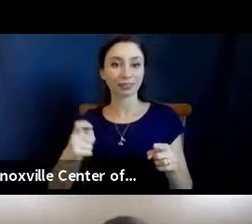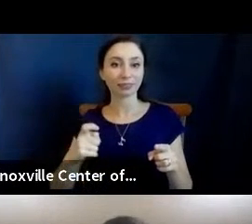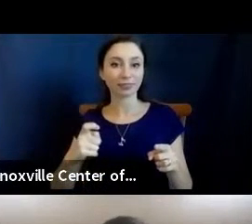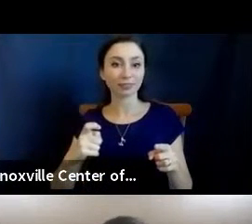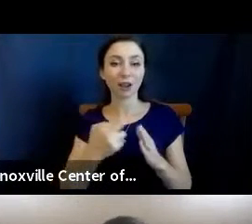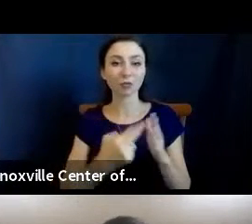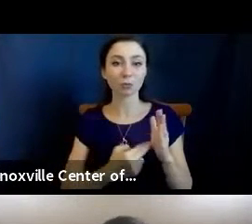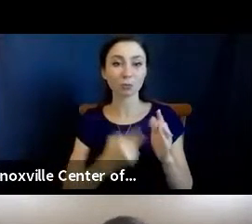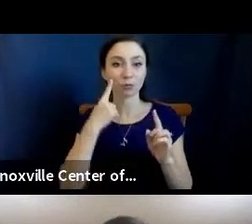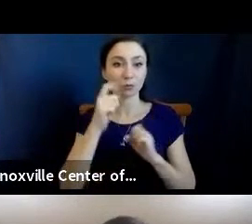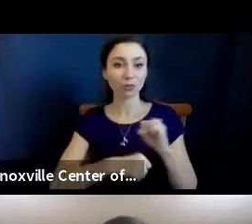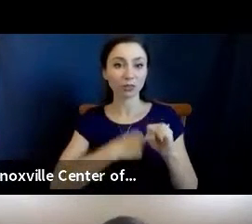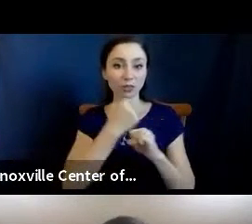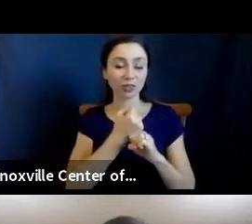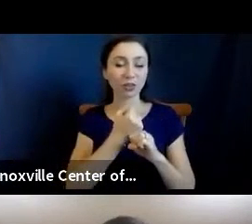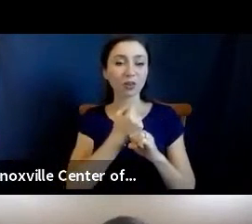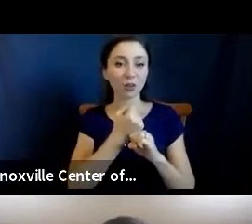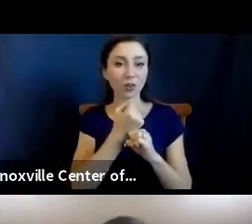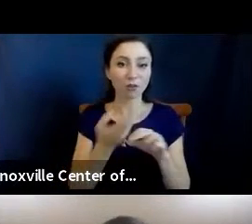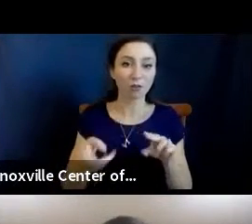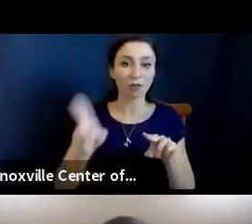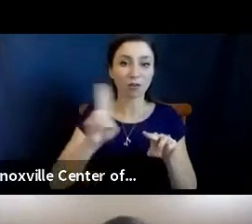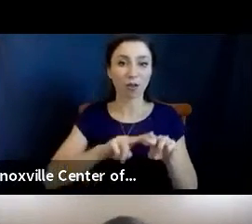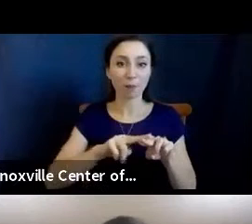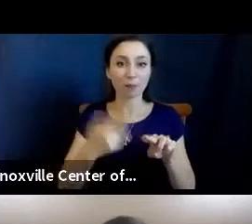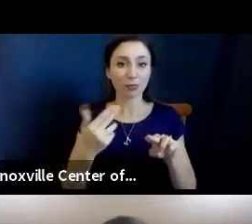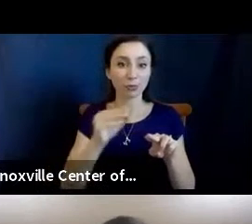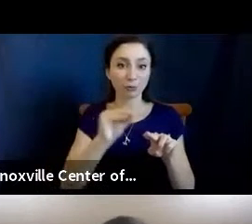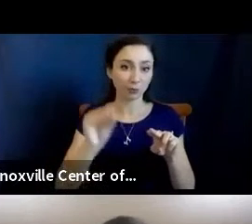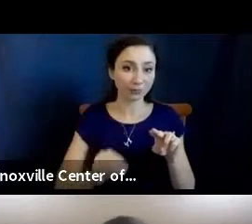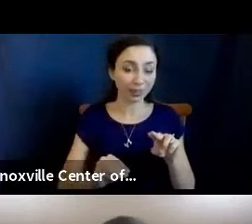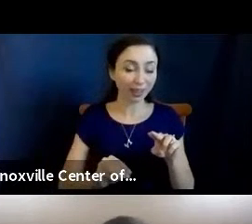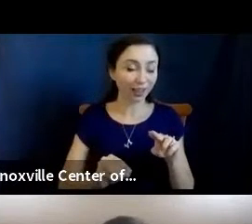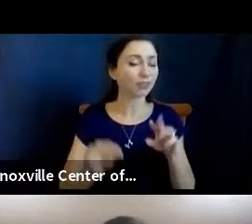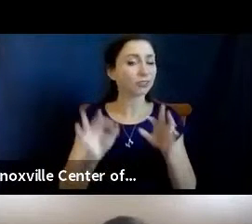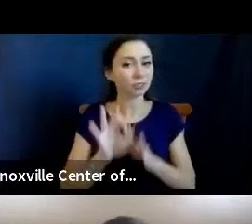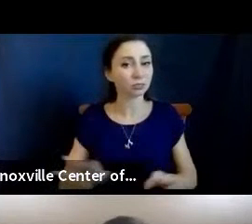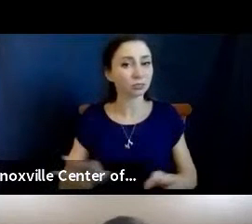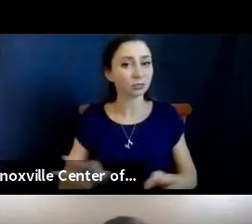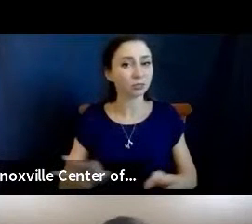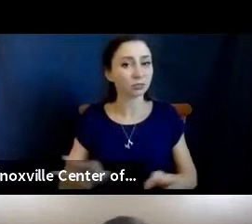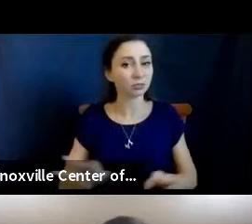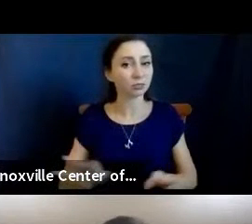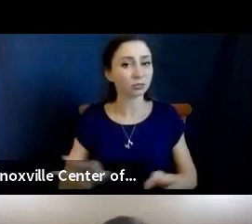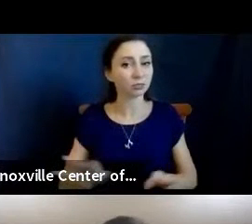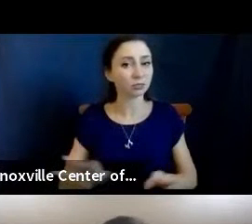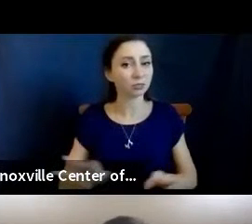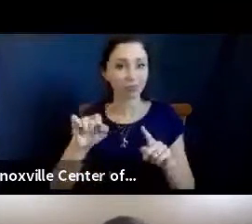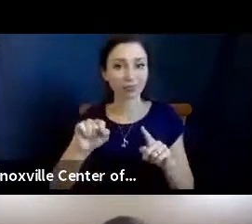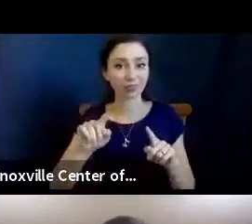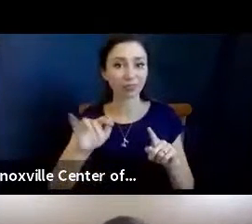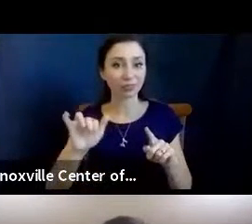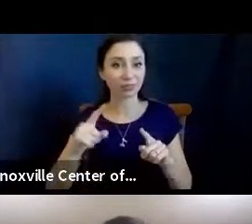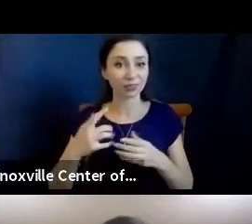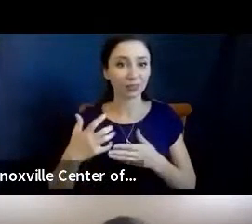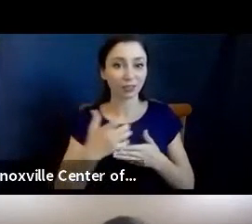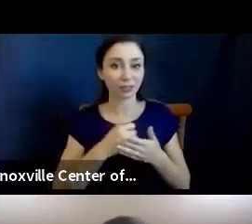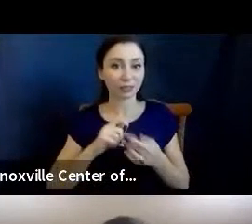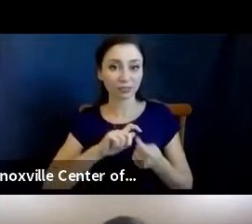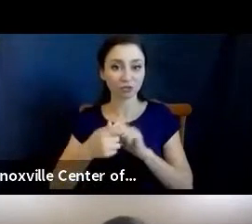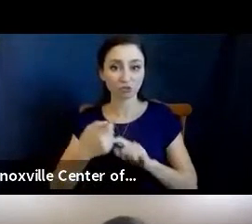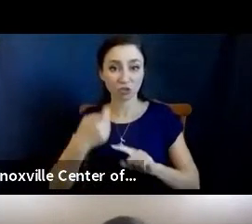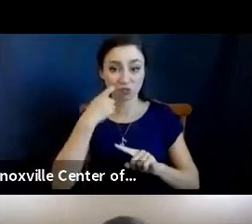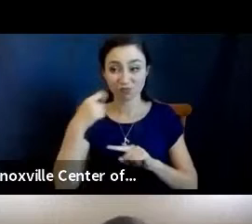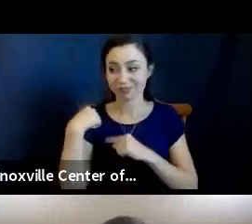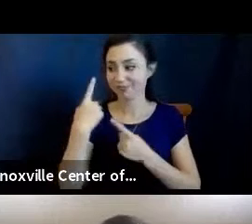up 13% this year over last year. Now, there's some important changes in sales tax collection and attribution that have also changed over the last